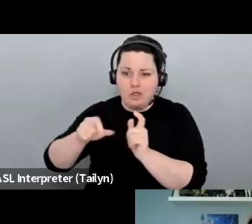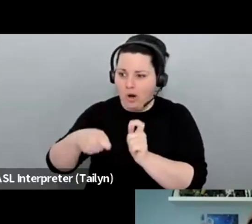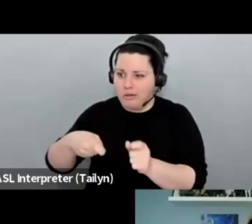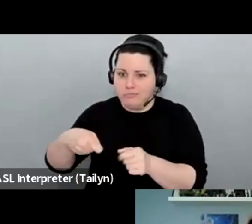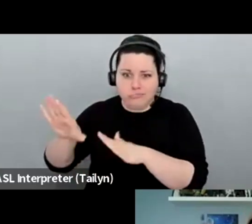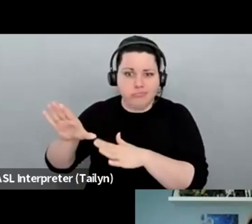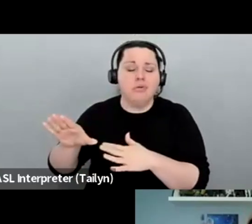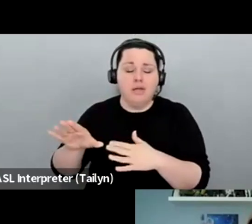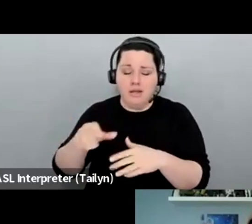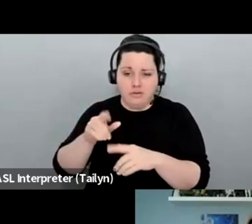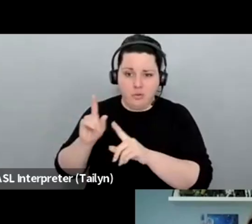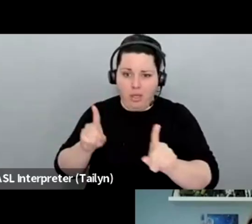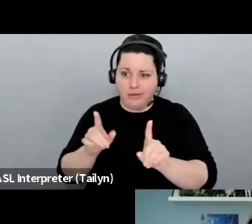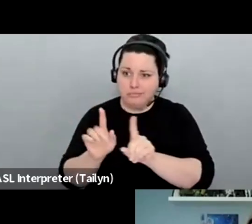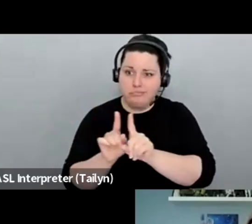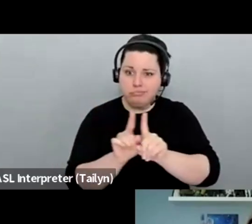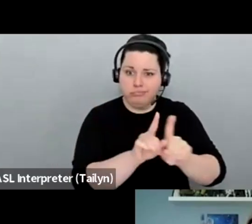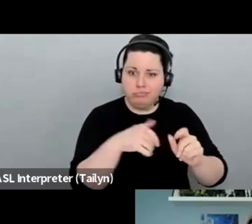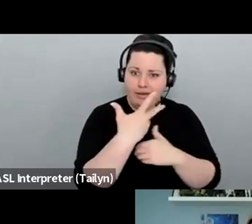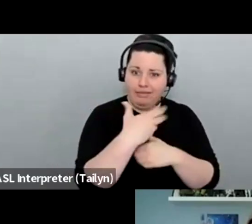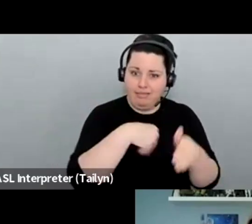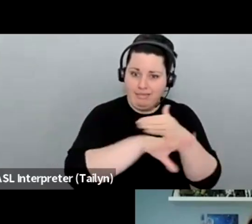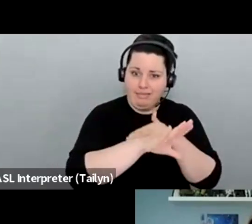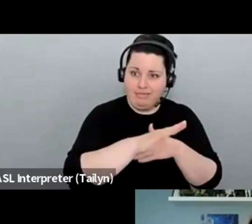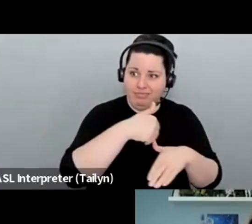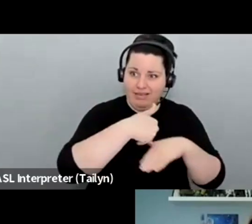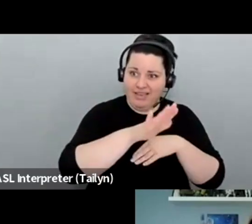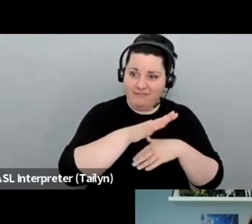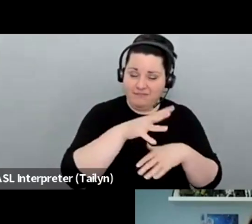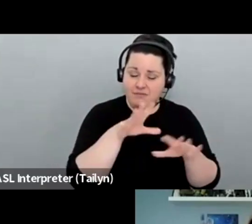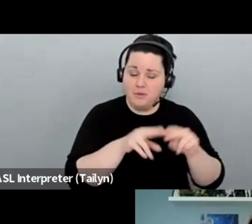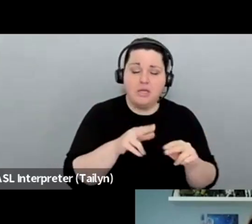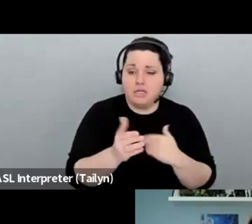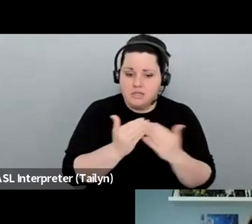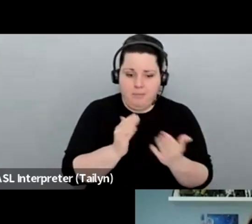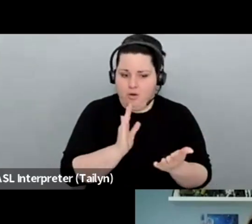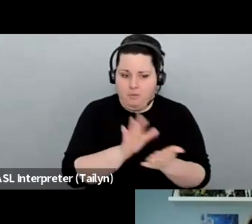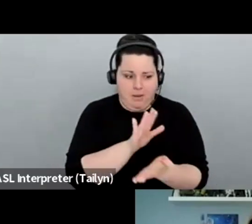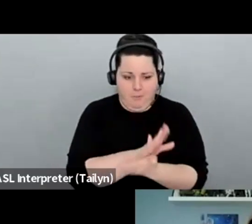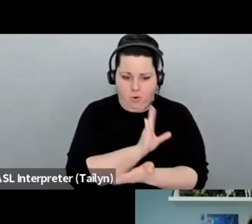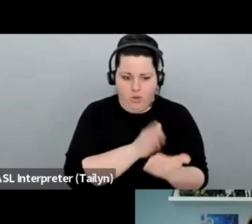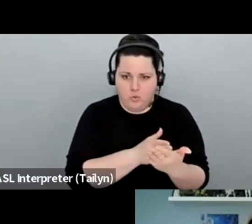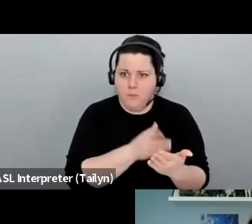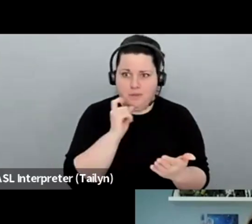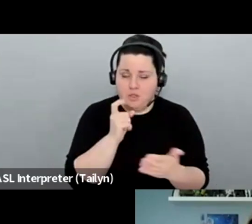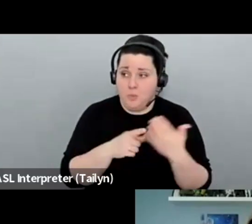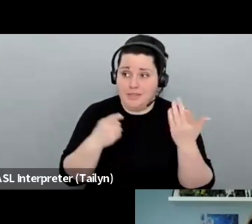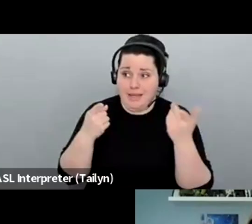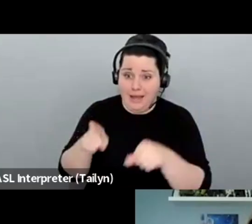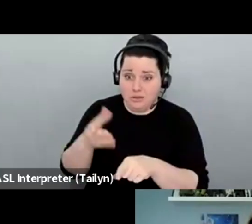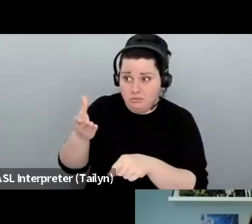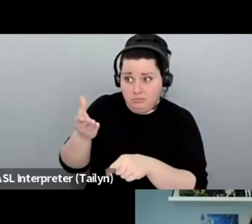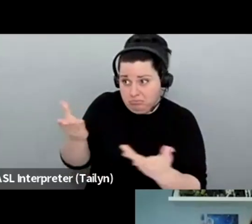you out of the building, it really doesn't matter about a lawsuit or what's on paper, because what is actually happening is what